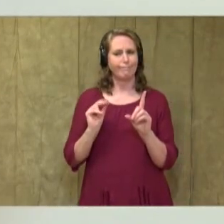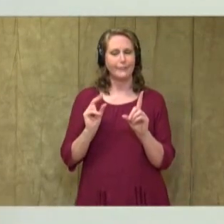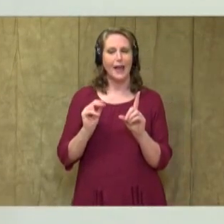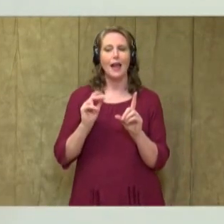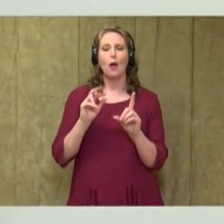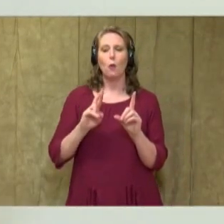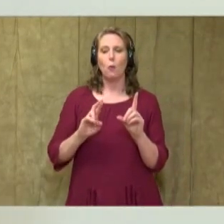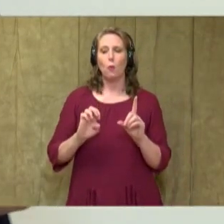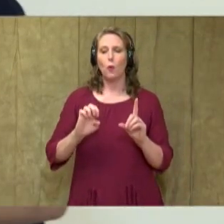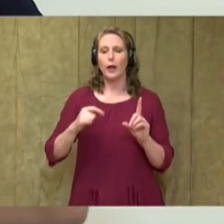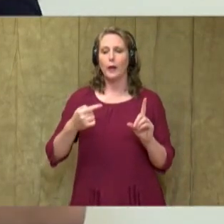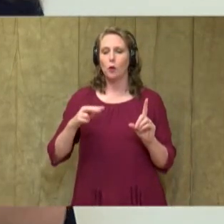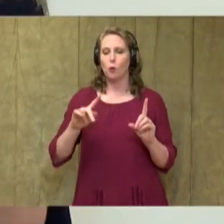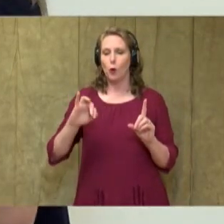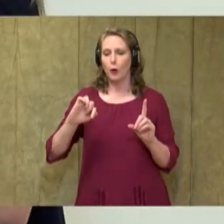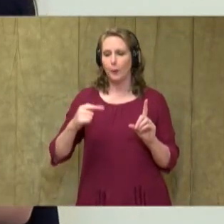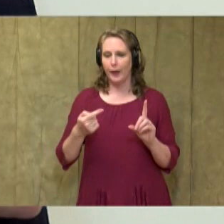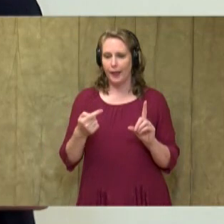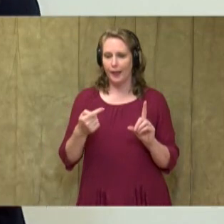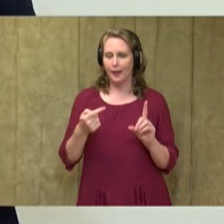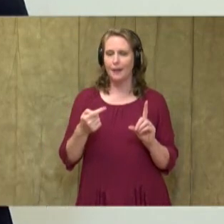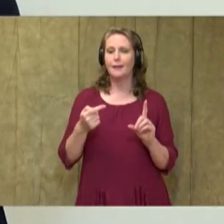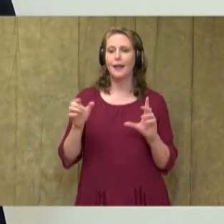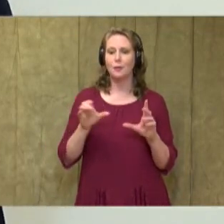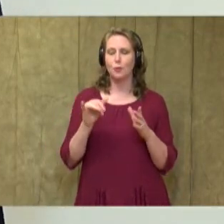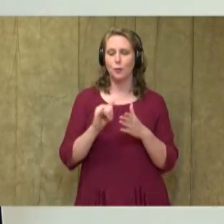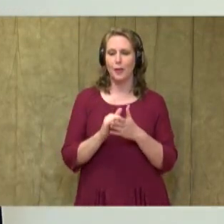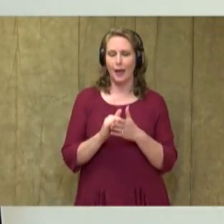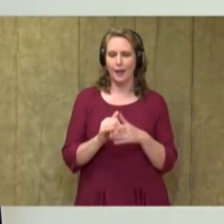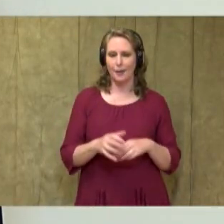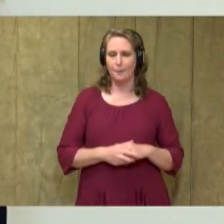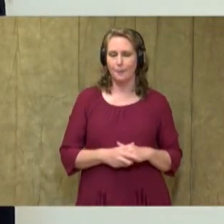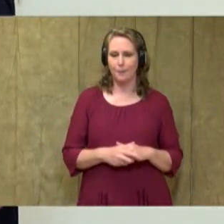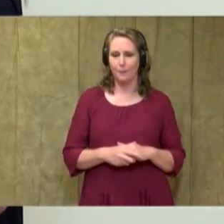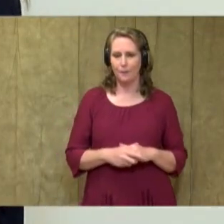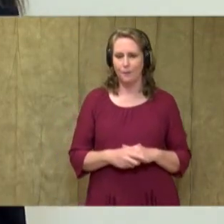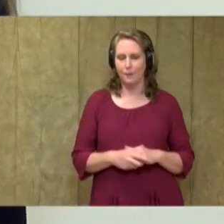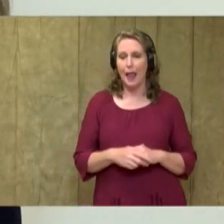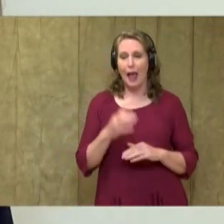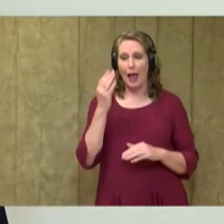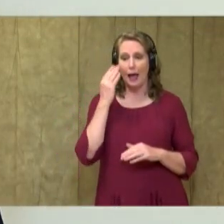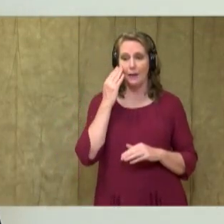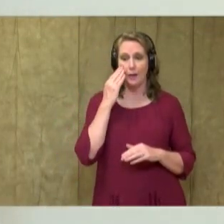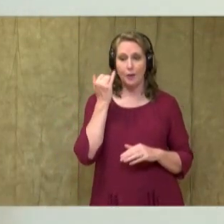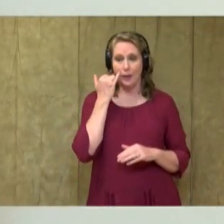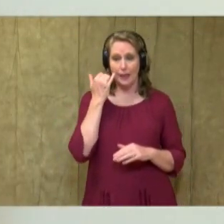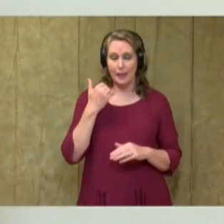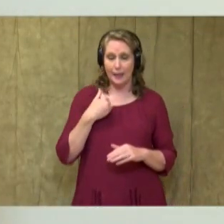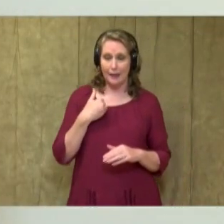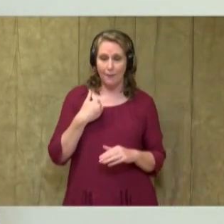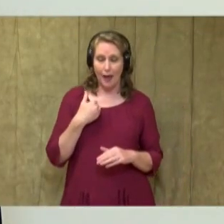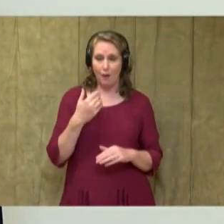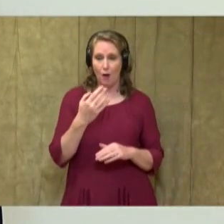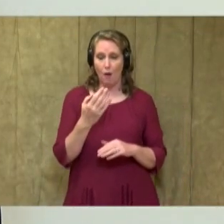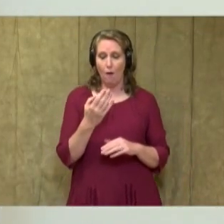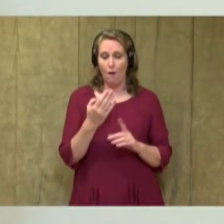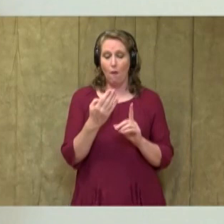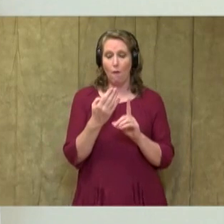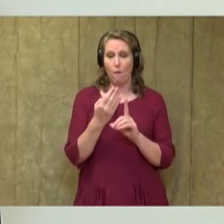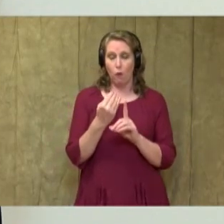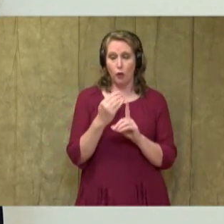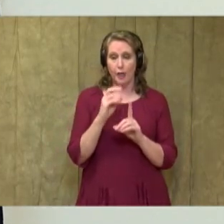that regrouping comes in. So let's do that. Let's regroup. So I know that if I have 14